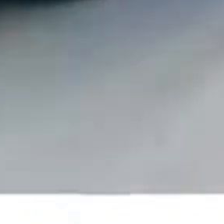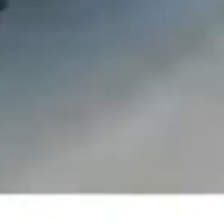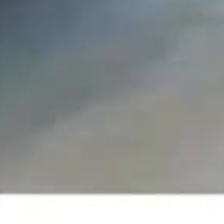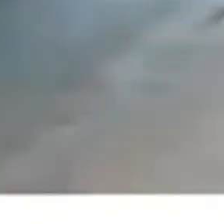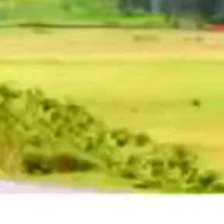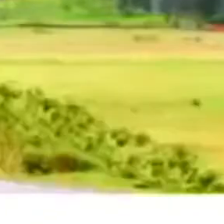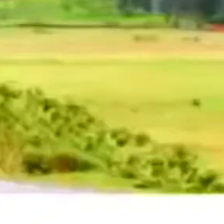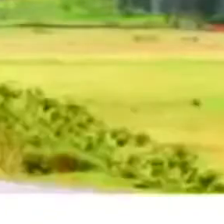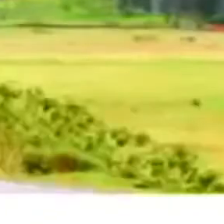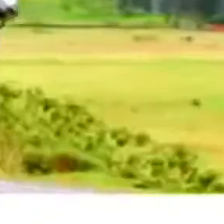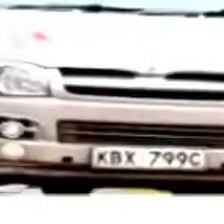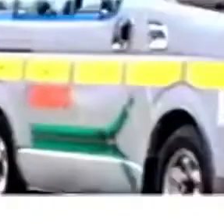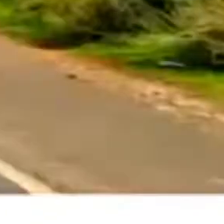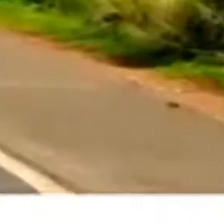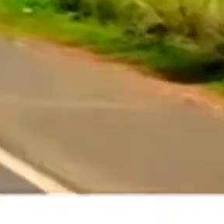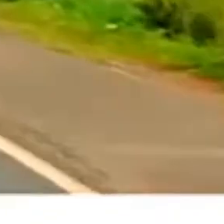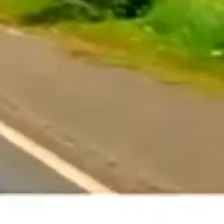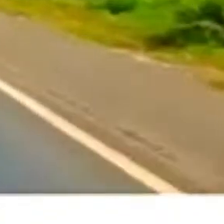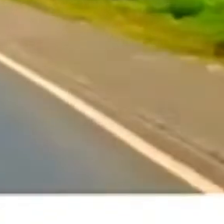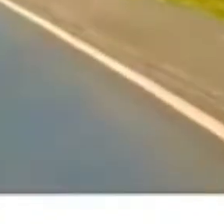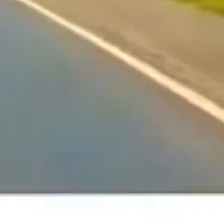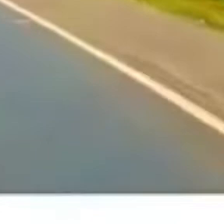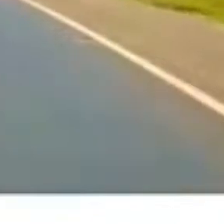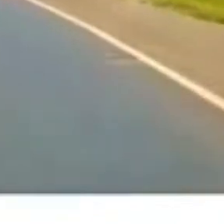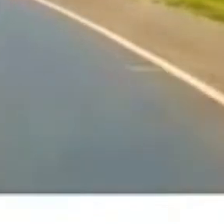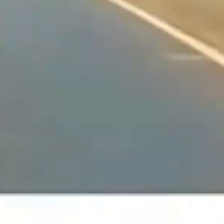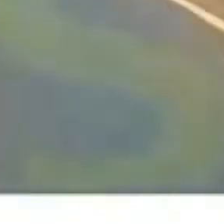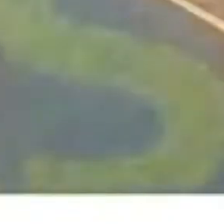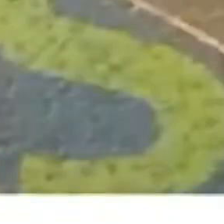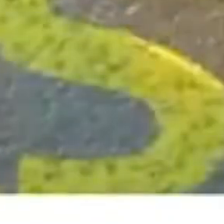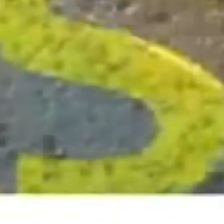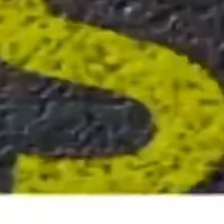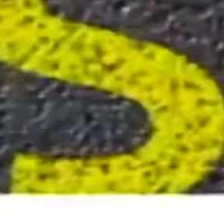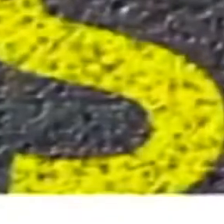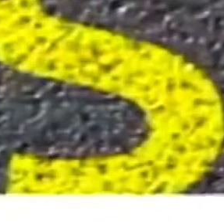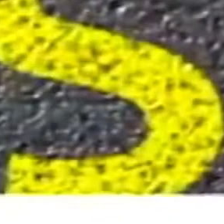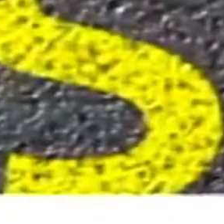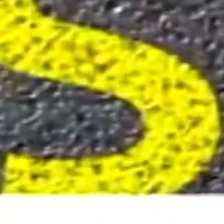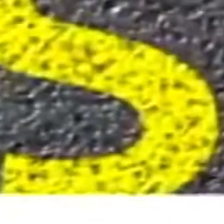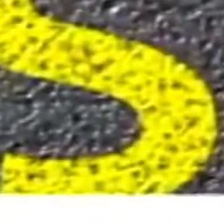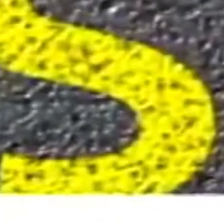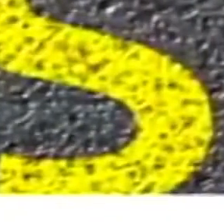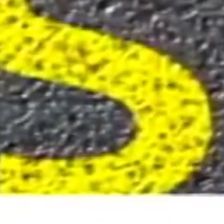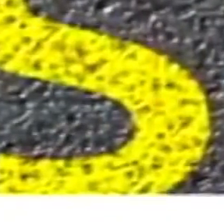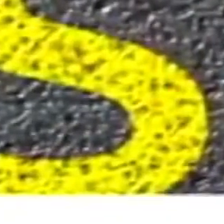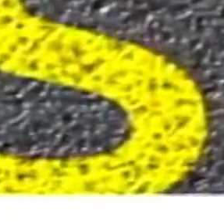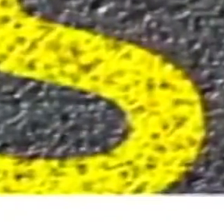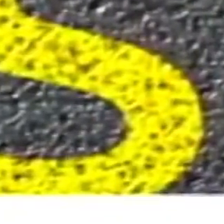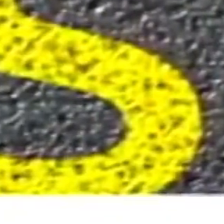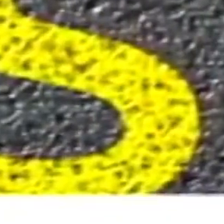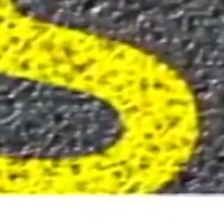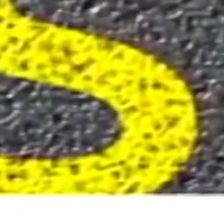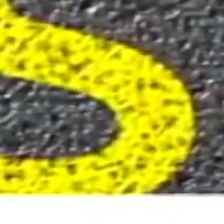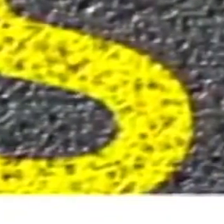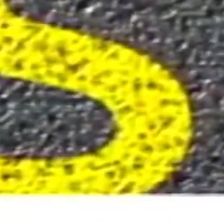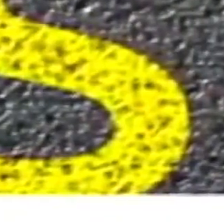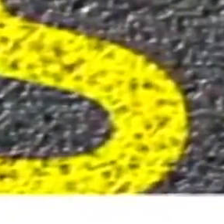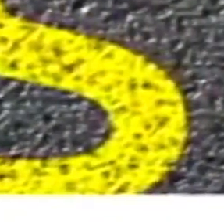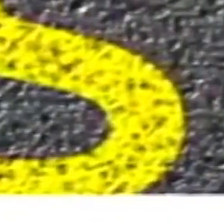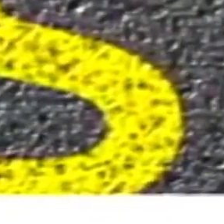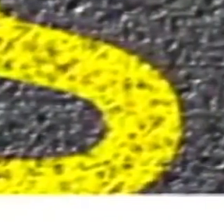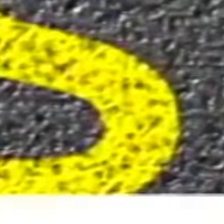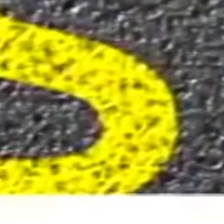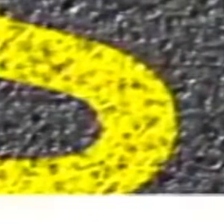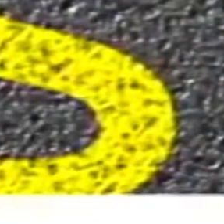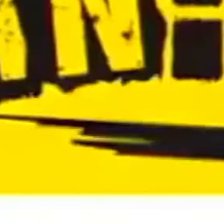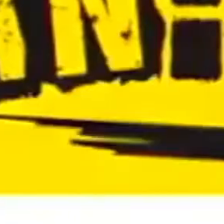Stick to your lane. Keep left unless carefully overtaking. You're well rested if driving on long distances, and you never drink